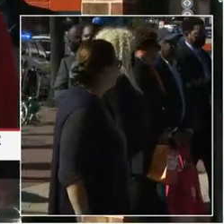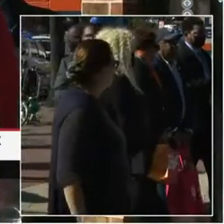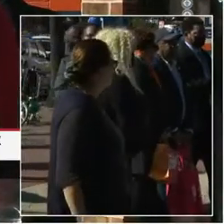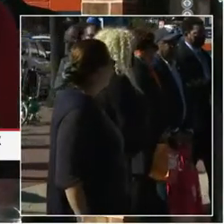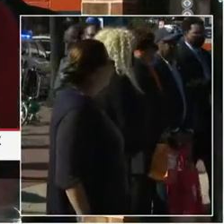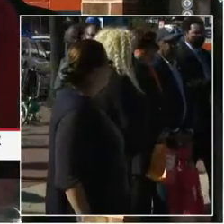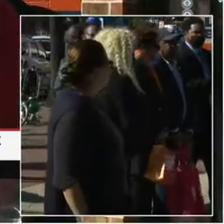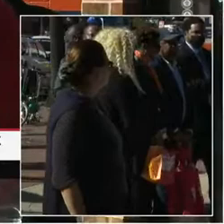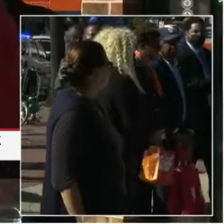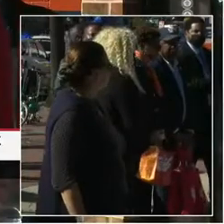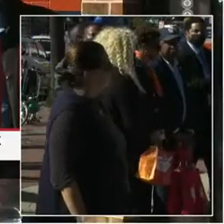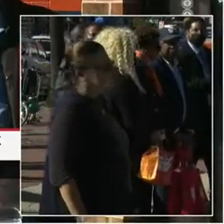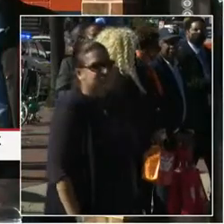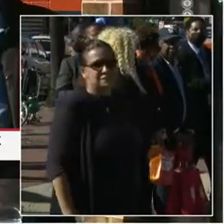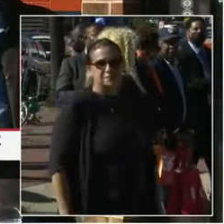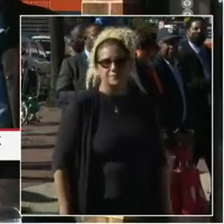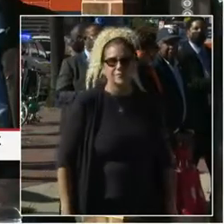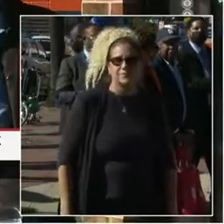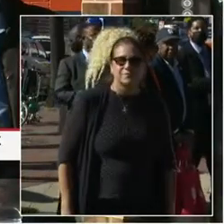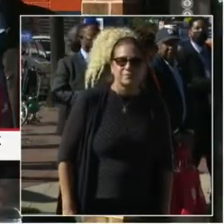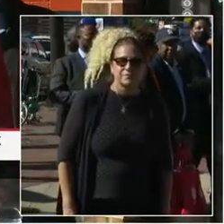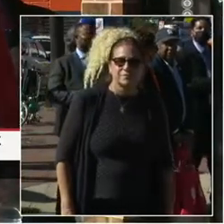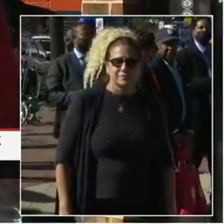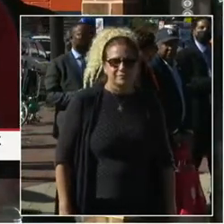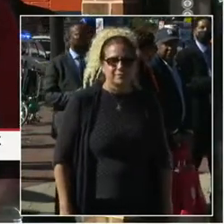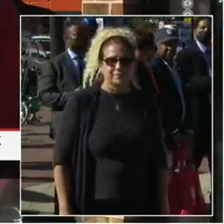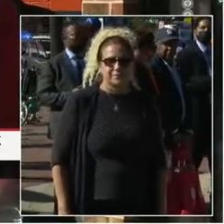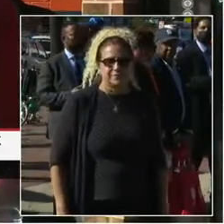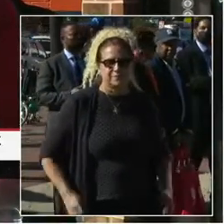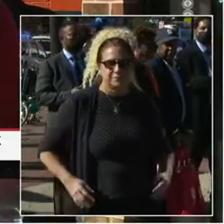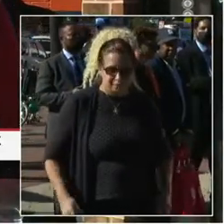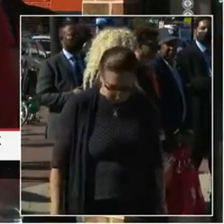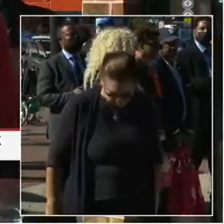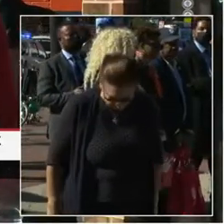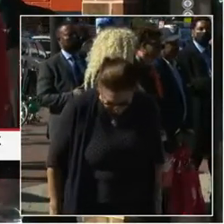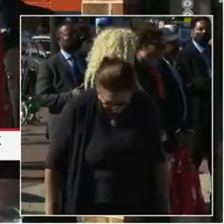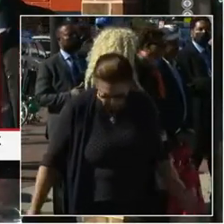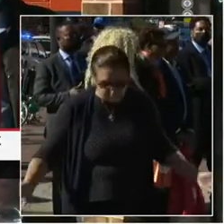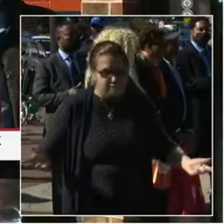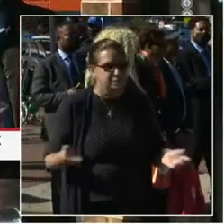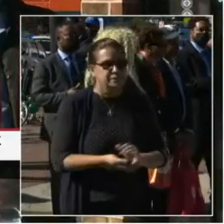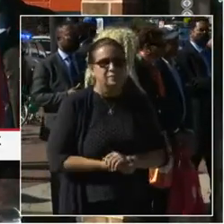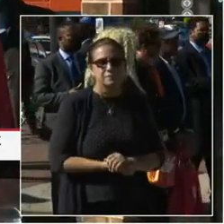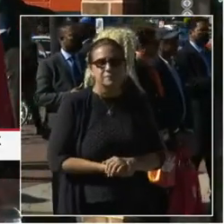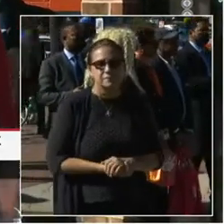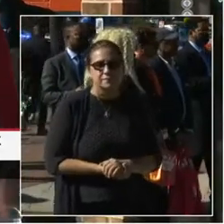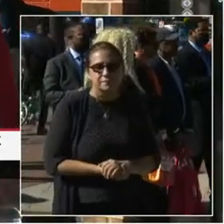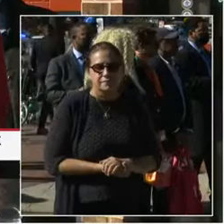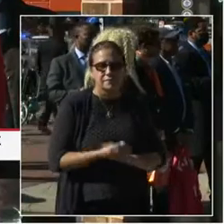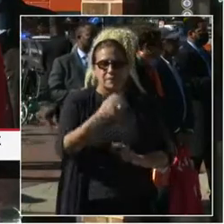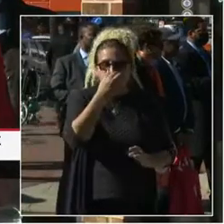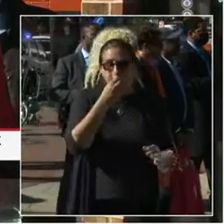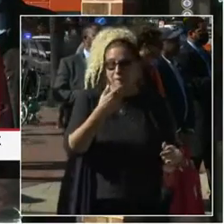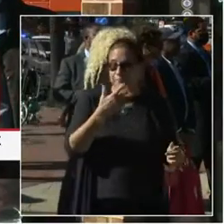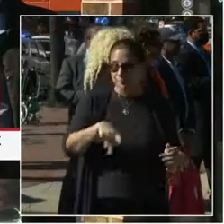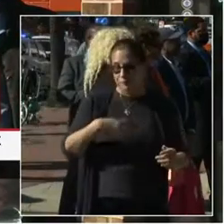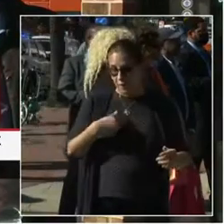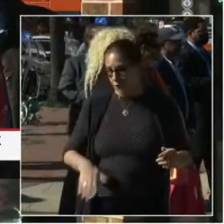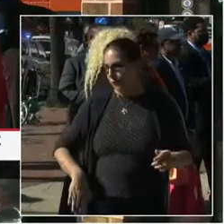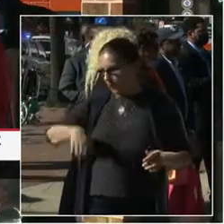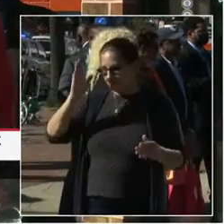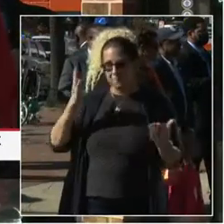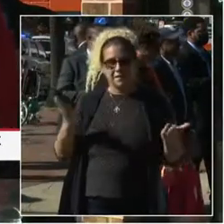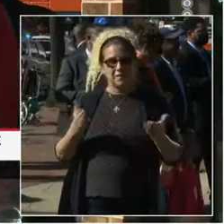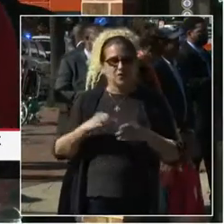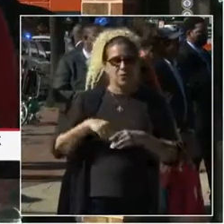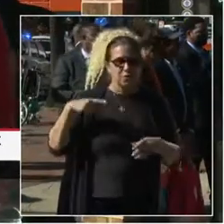fortunate enough to grow up in Deanwood and graduated from Wilson ultimately and went to college at Morehouse and worked in finance and Wall